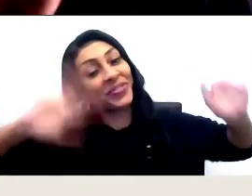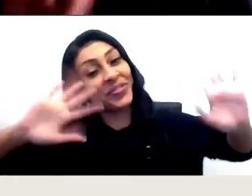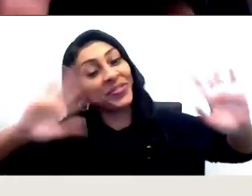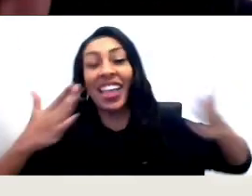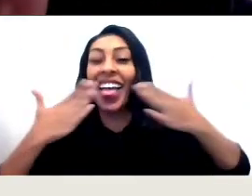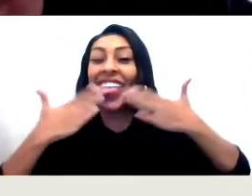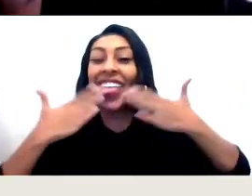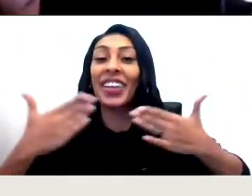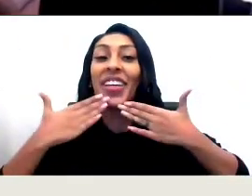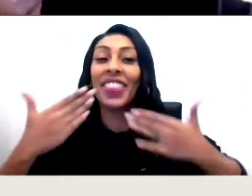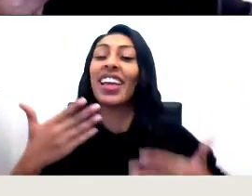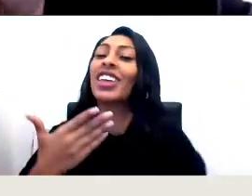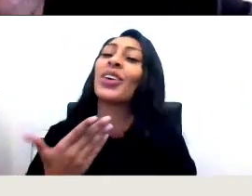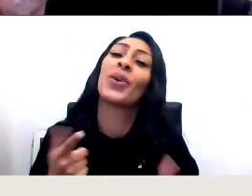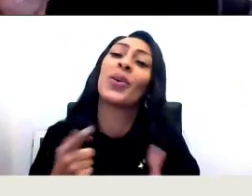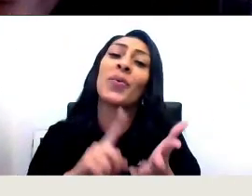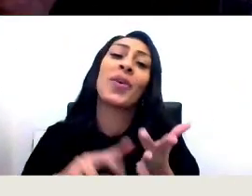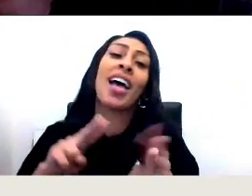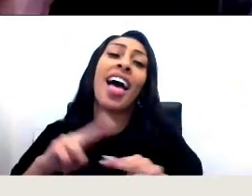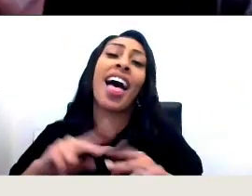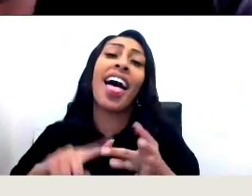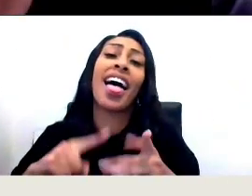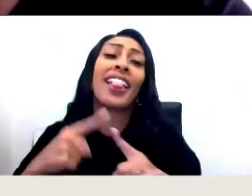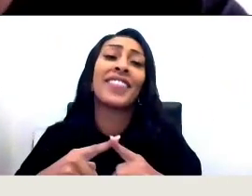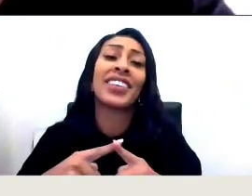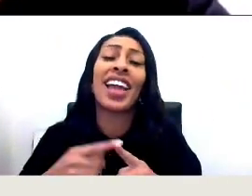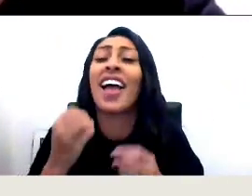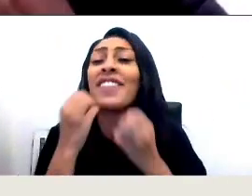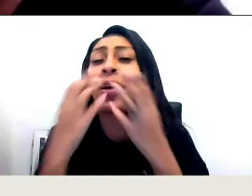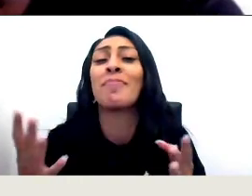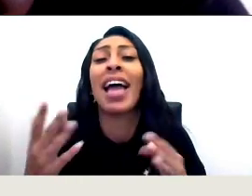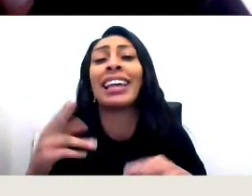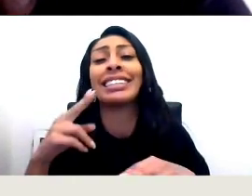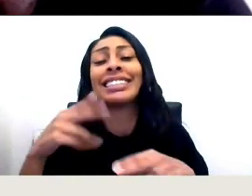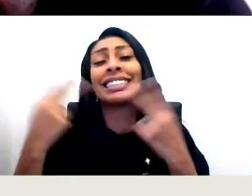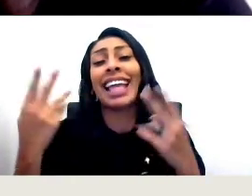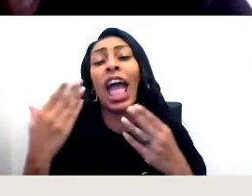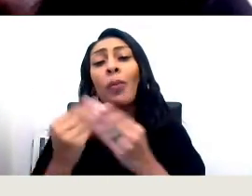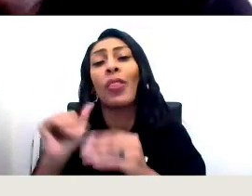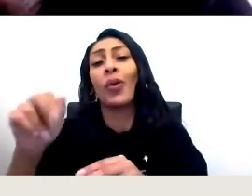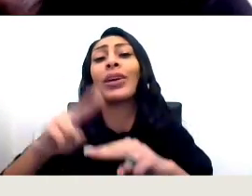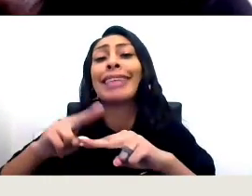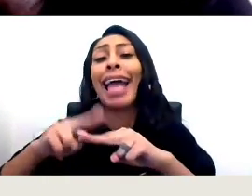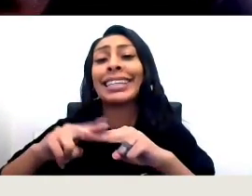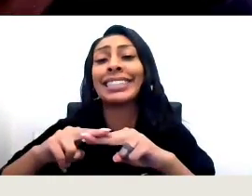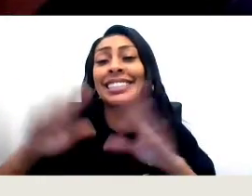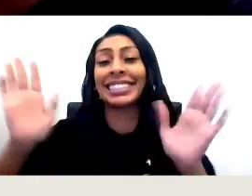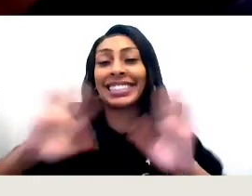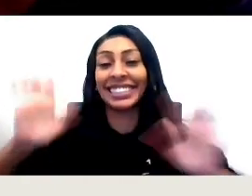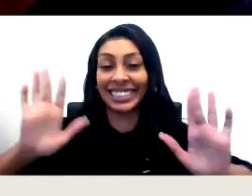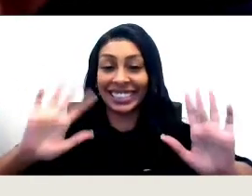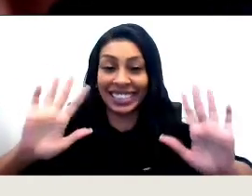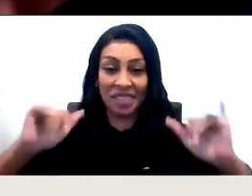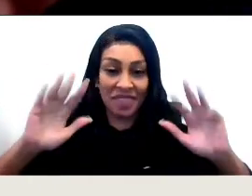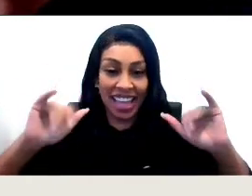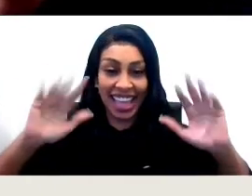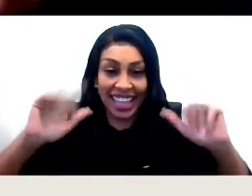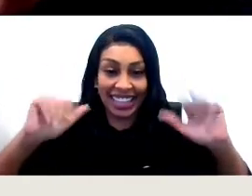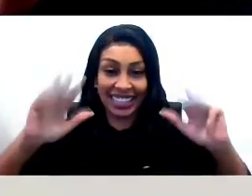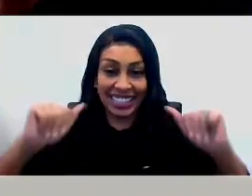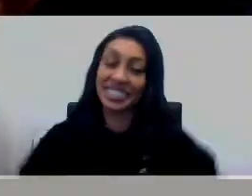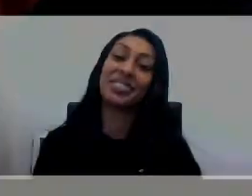thank you, Alfie. Have an amazing, amazing day with Dad. Thank you, and you. Big love. Cheers, man.